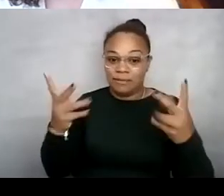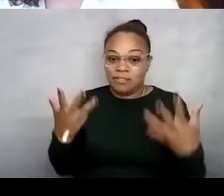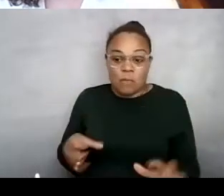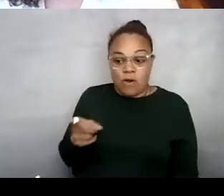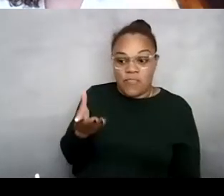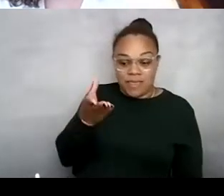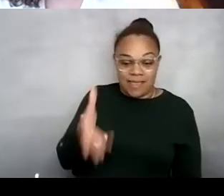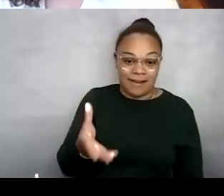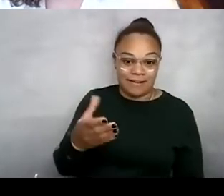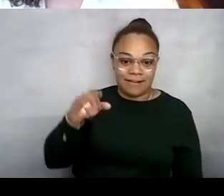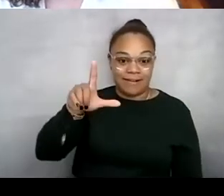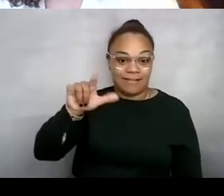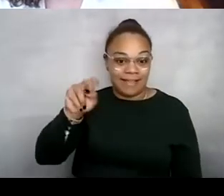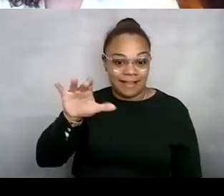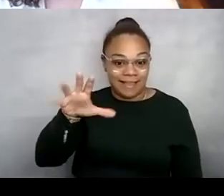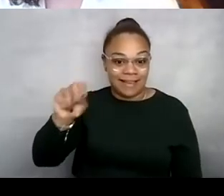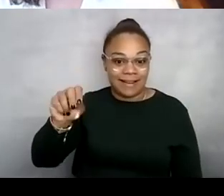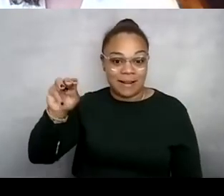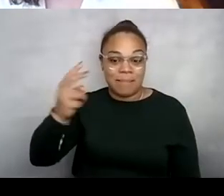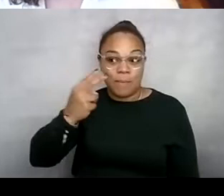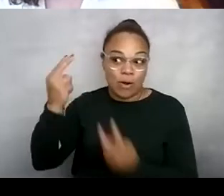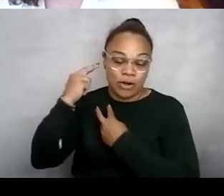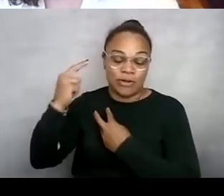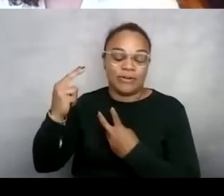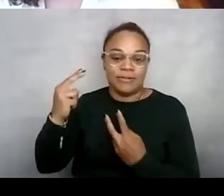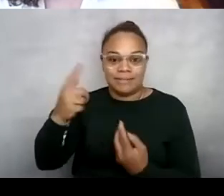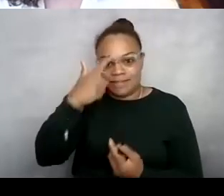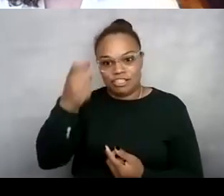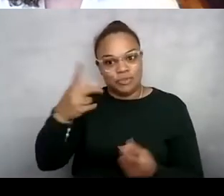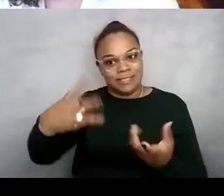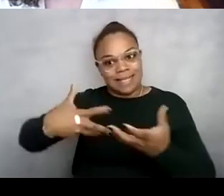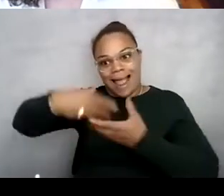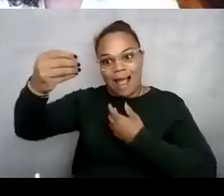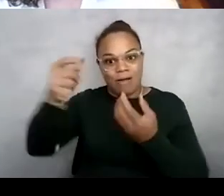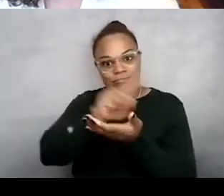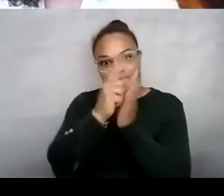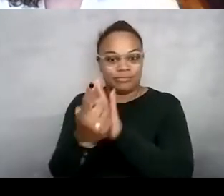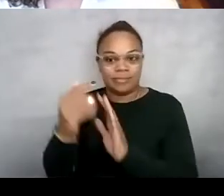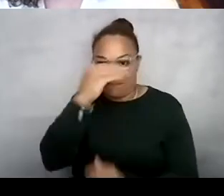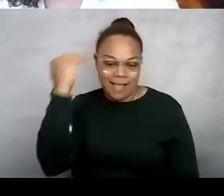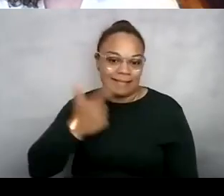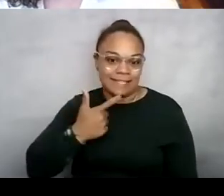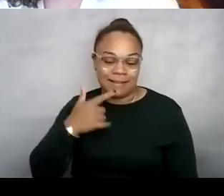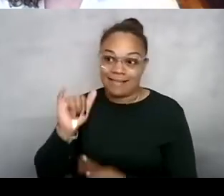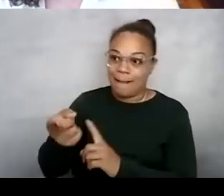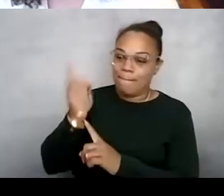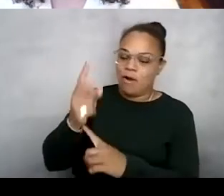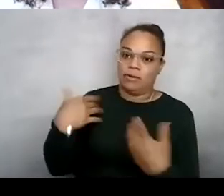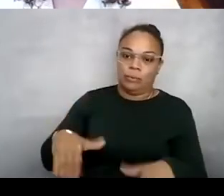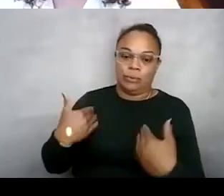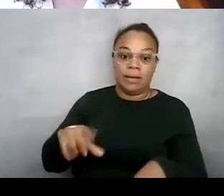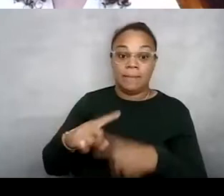Memorial, being an out Black lesbian, but she was. Mark that moment. But then on August 28,